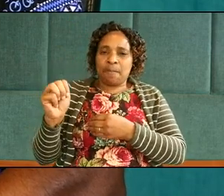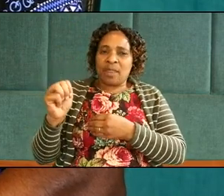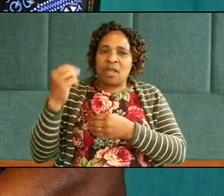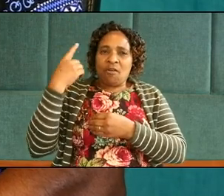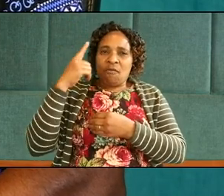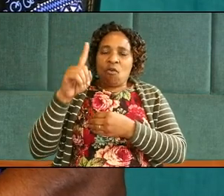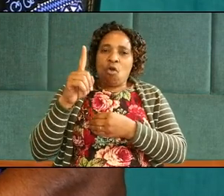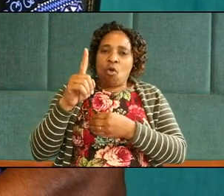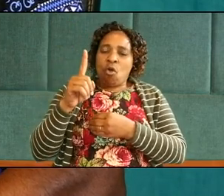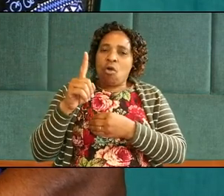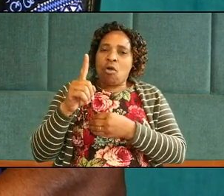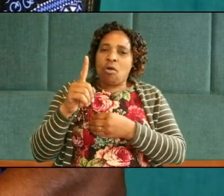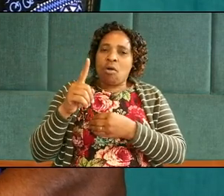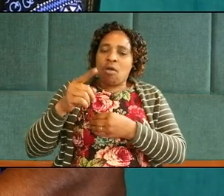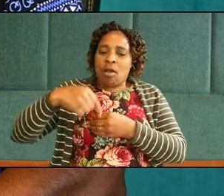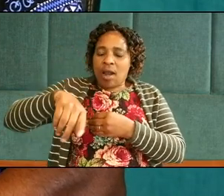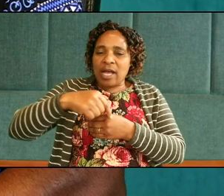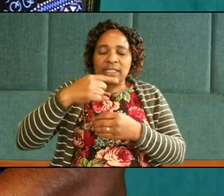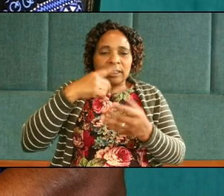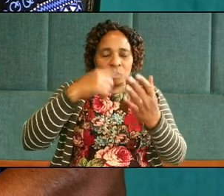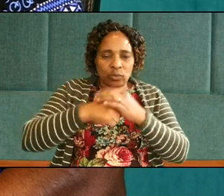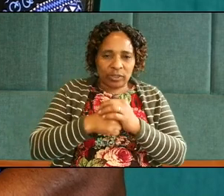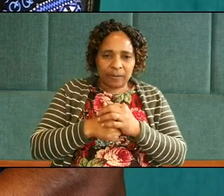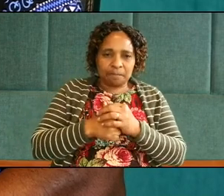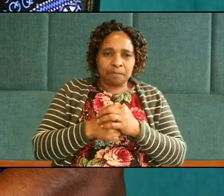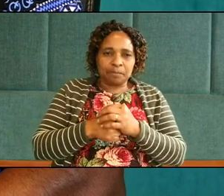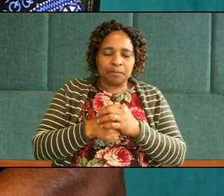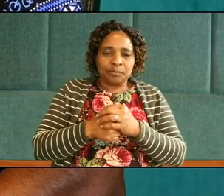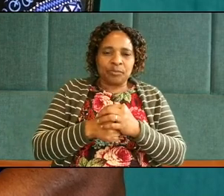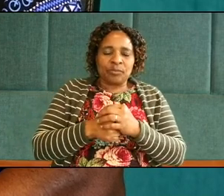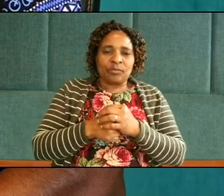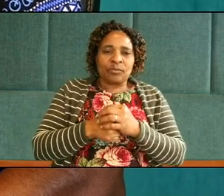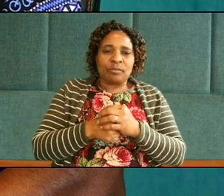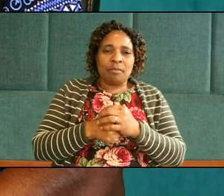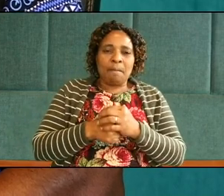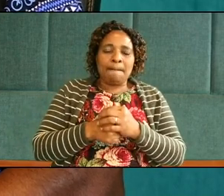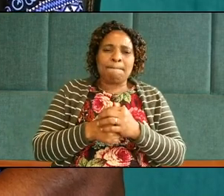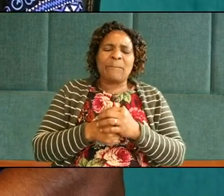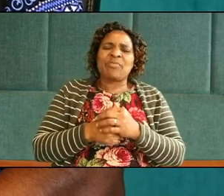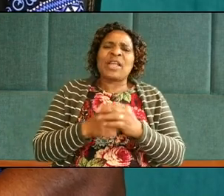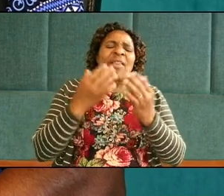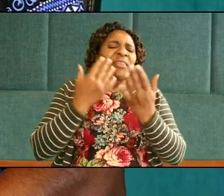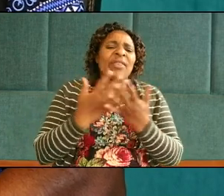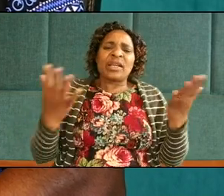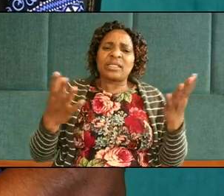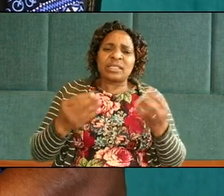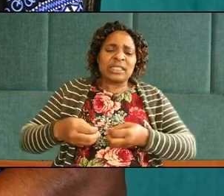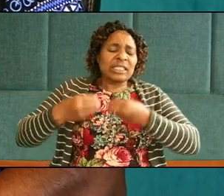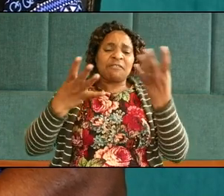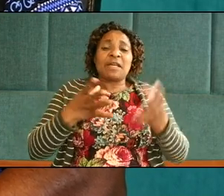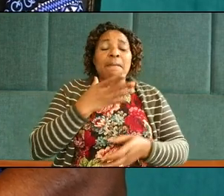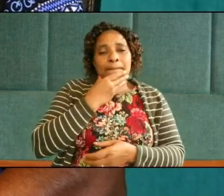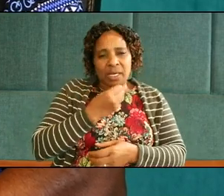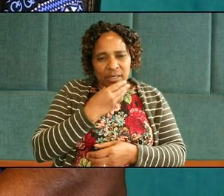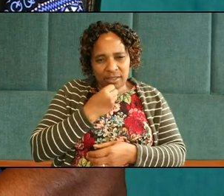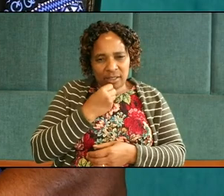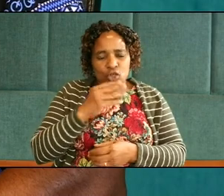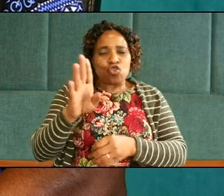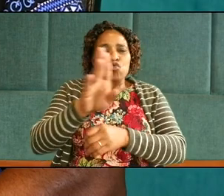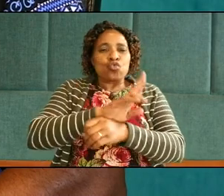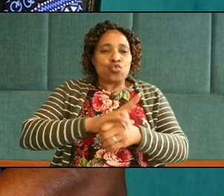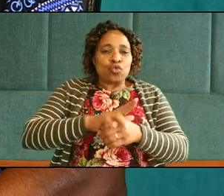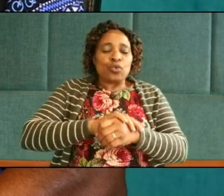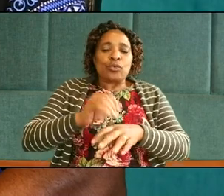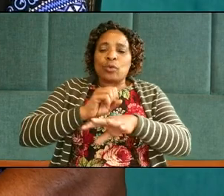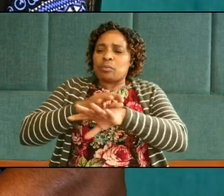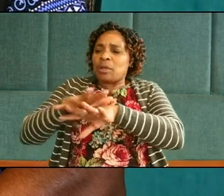further spreads insight, and he says that the property which he has given to man, it should be used to spread